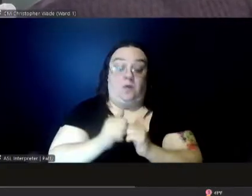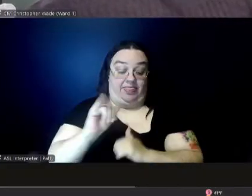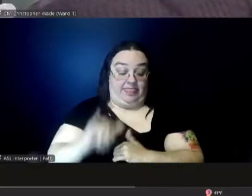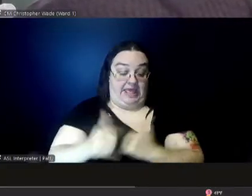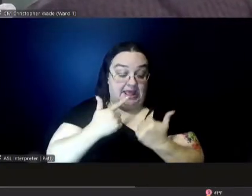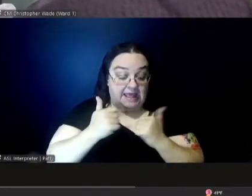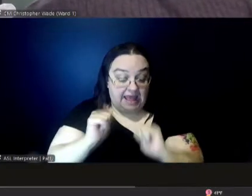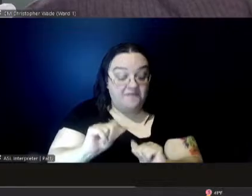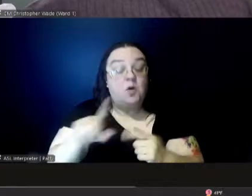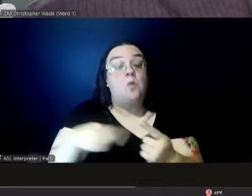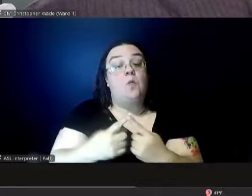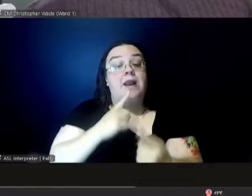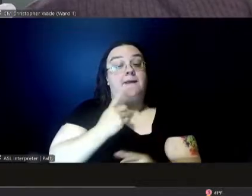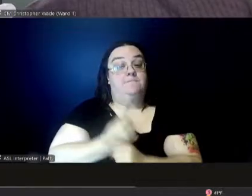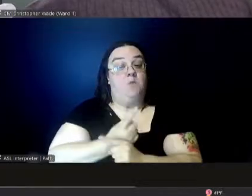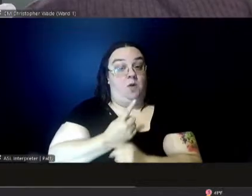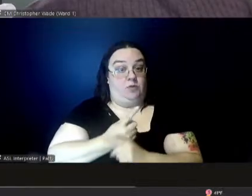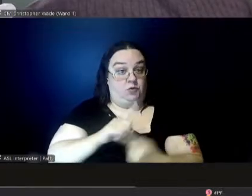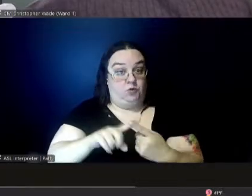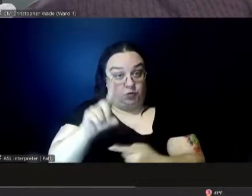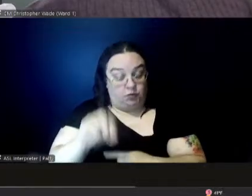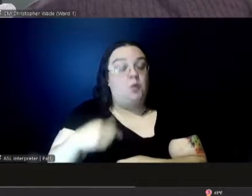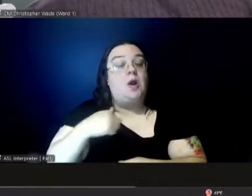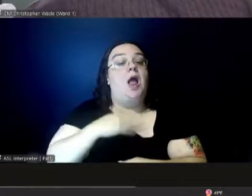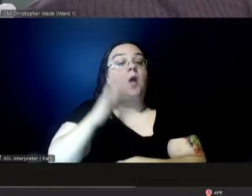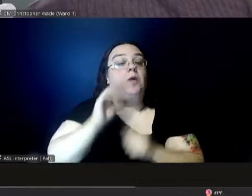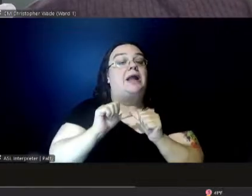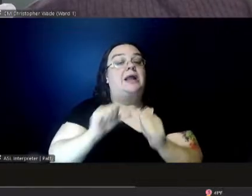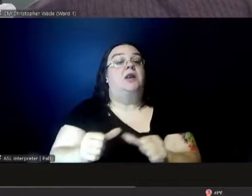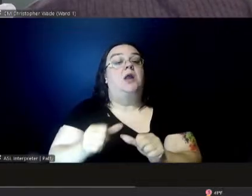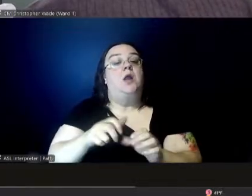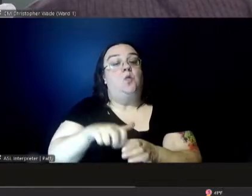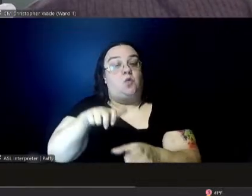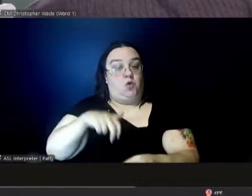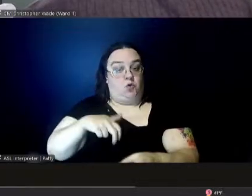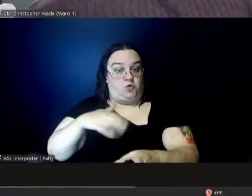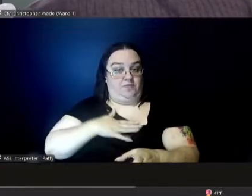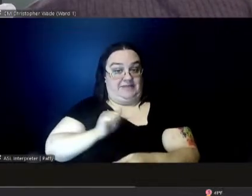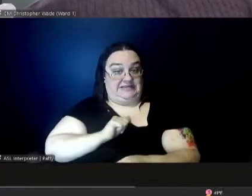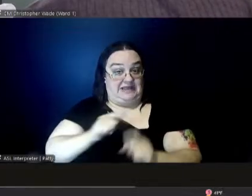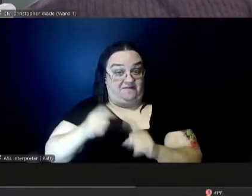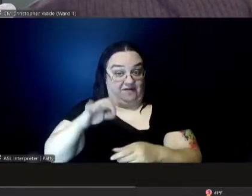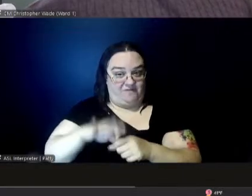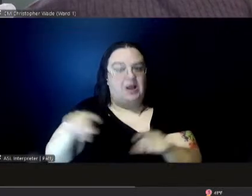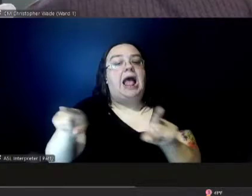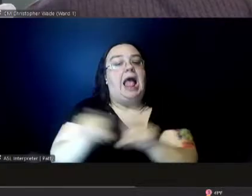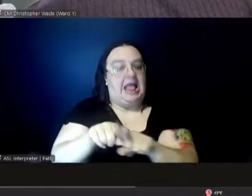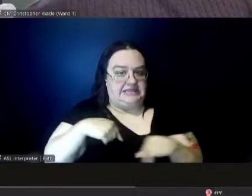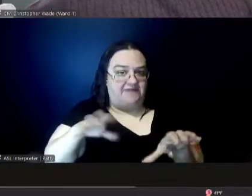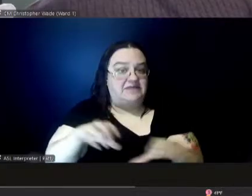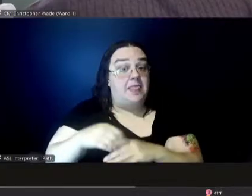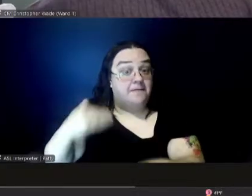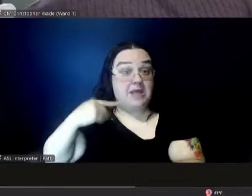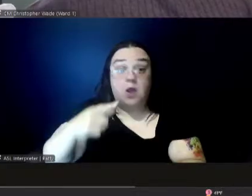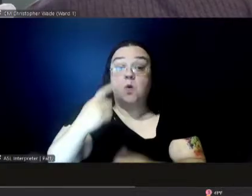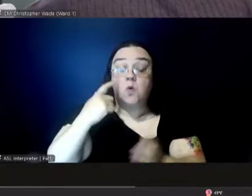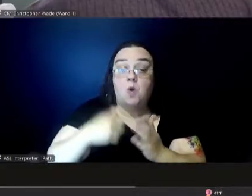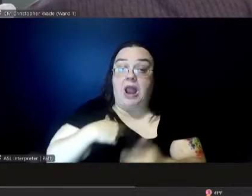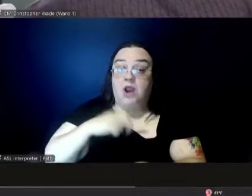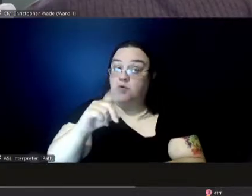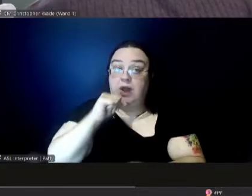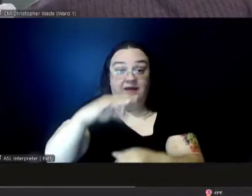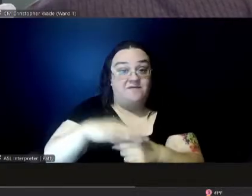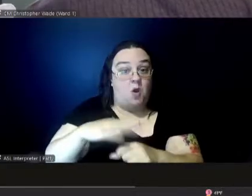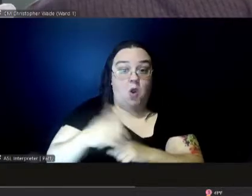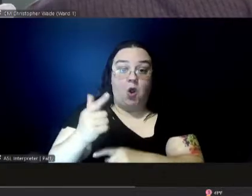it's appropriate to do so, I will continue to recuse myself from votes as I've done before. As you will note, I do not vote on grants for the Boys